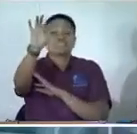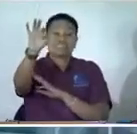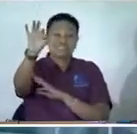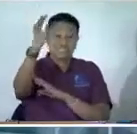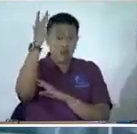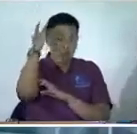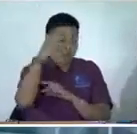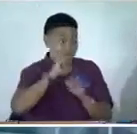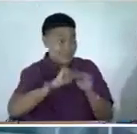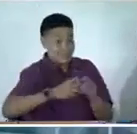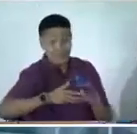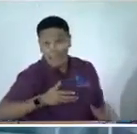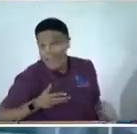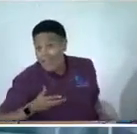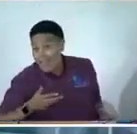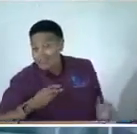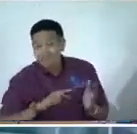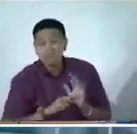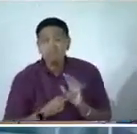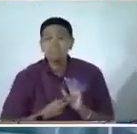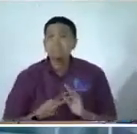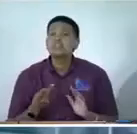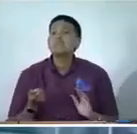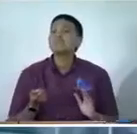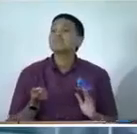that system in place, we can deal with the